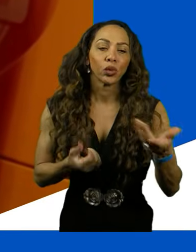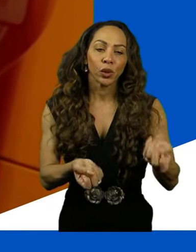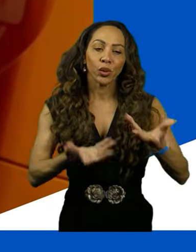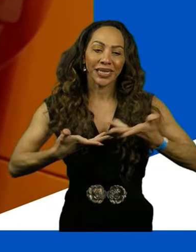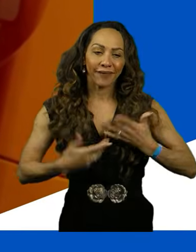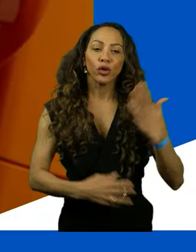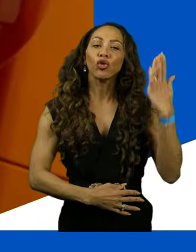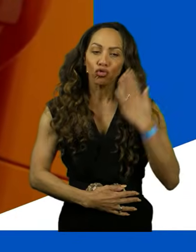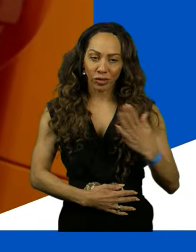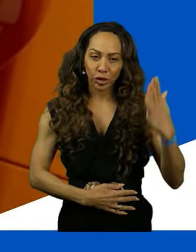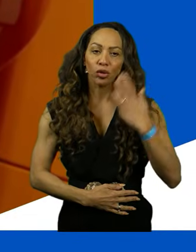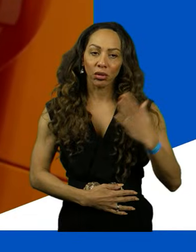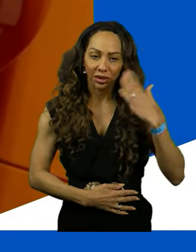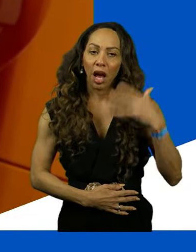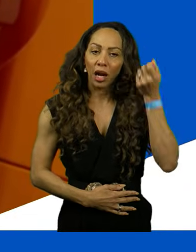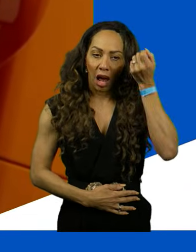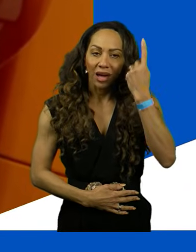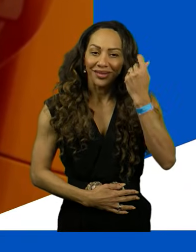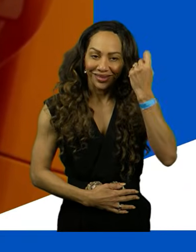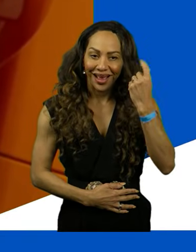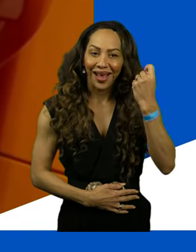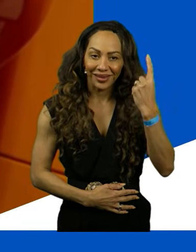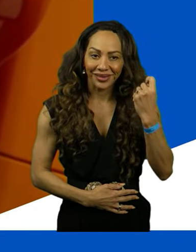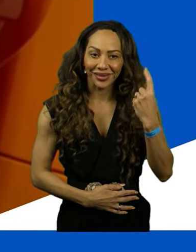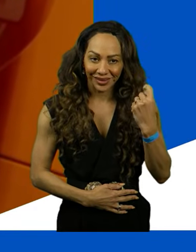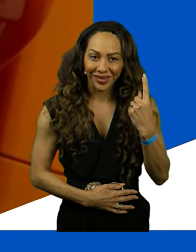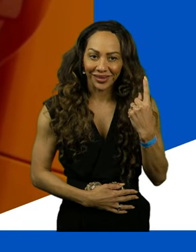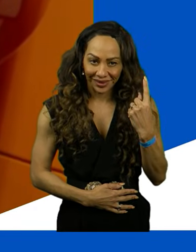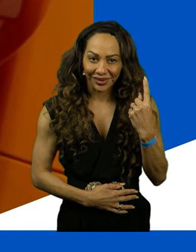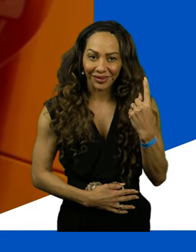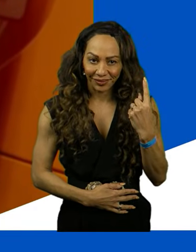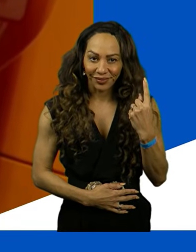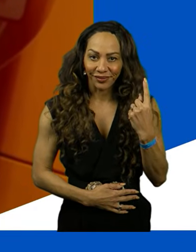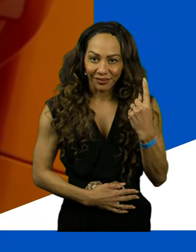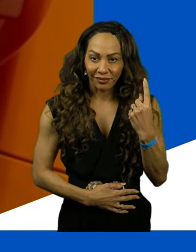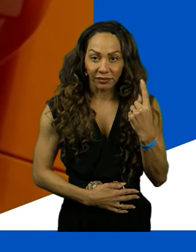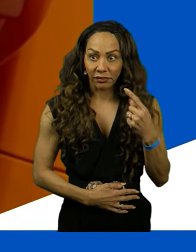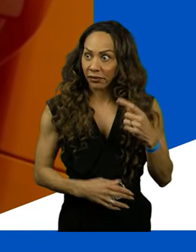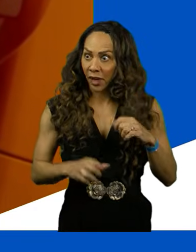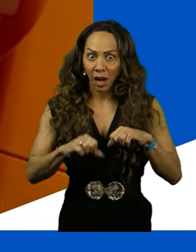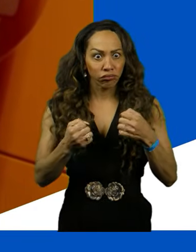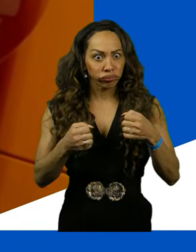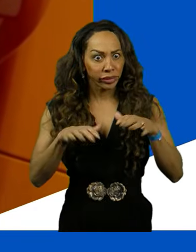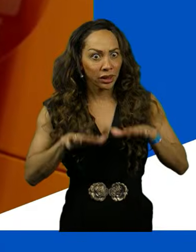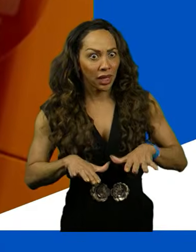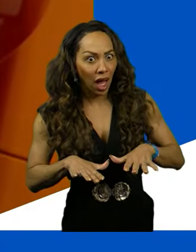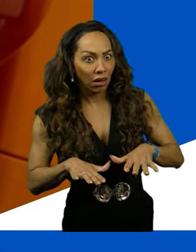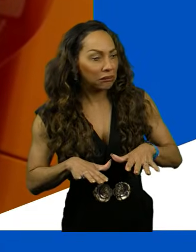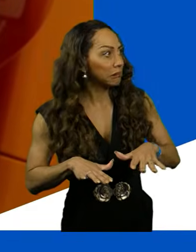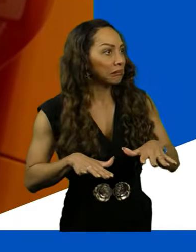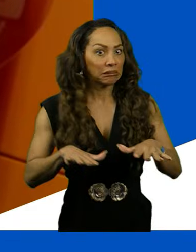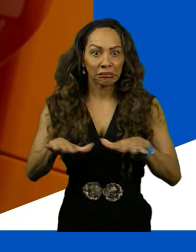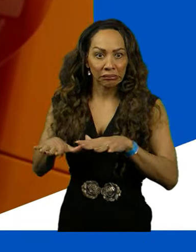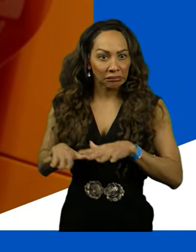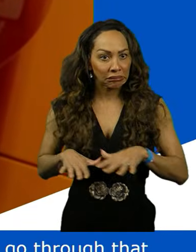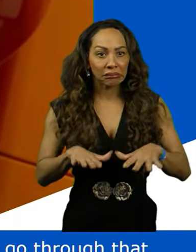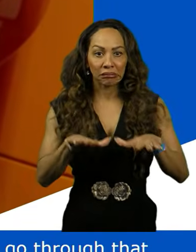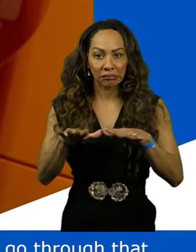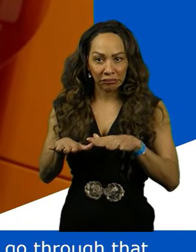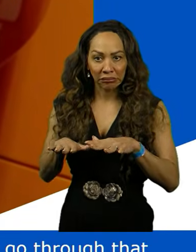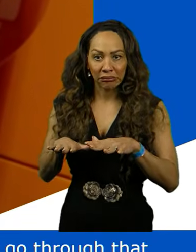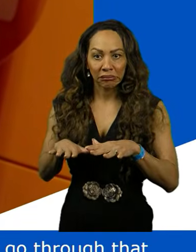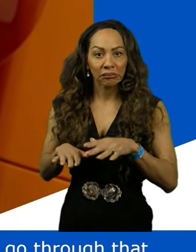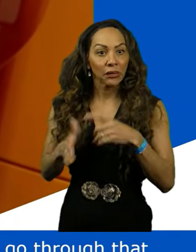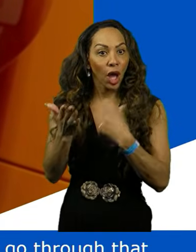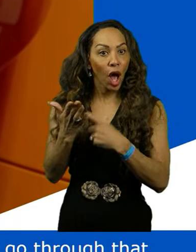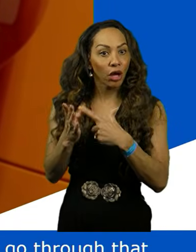an understanding of exactly what's going to happen as you go through that breakdown journey. What we will